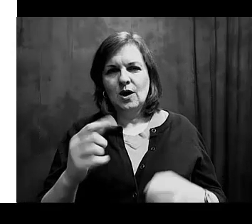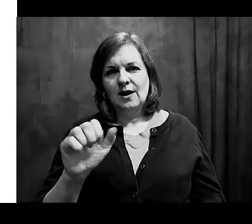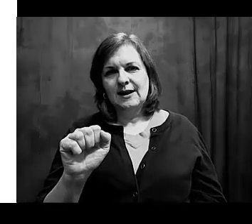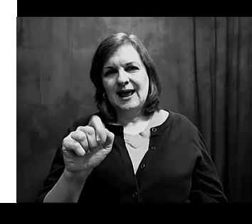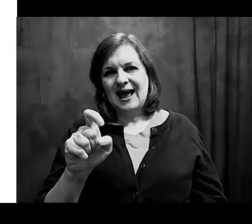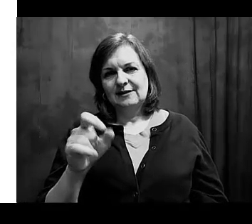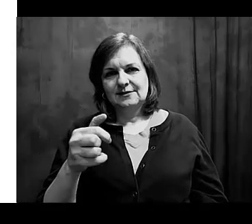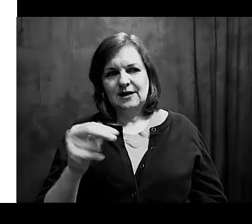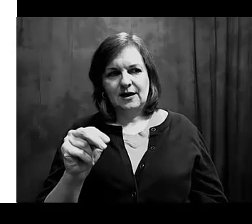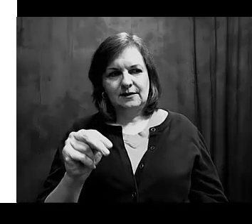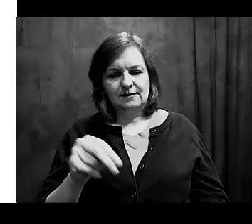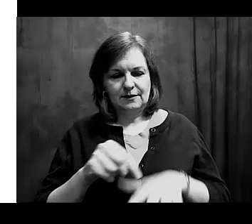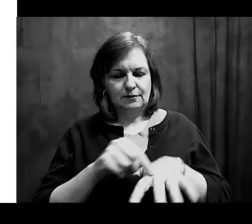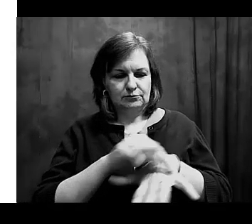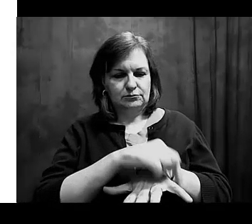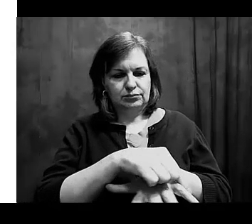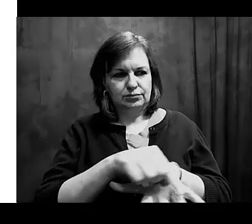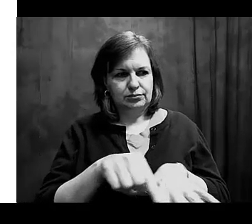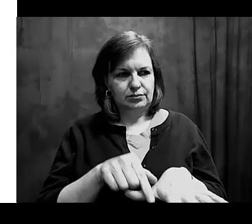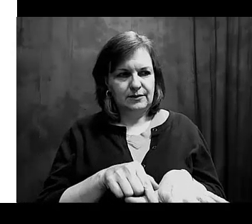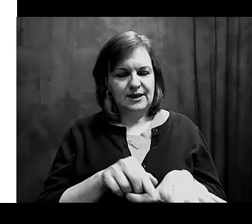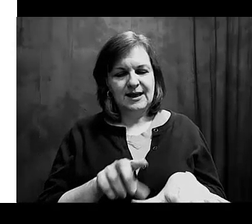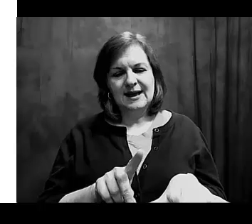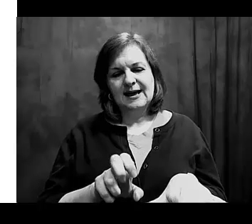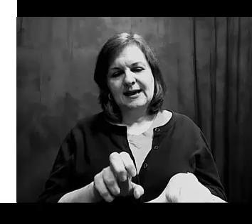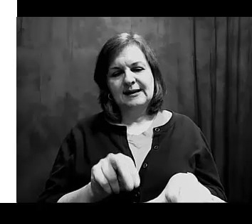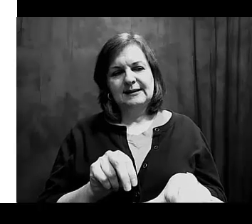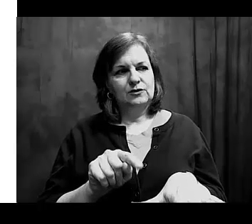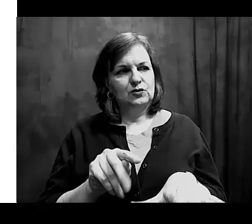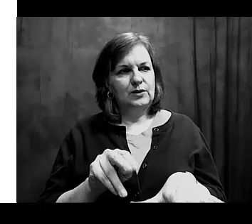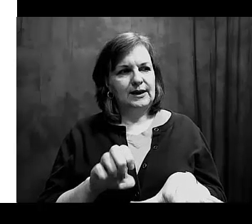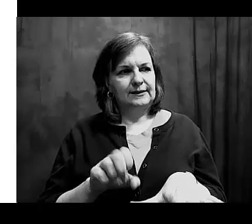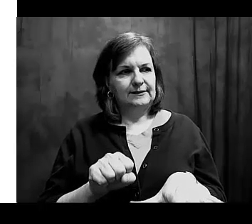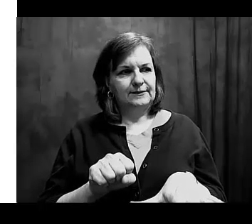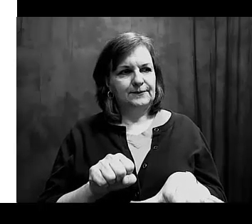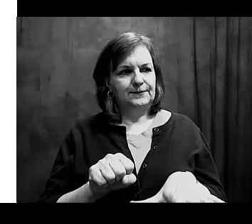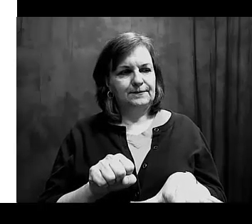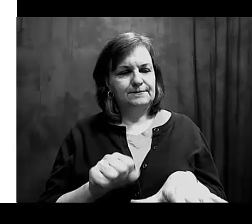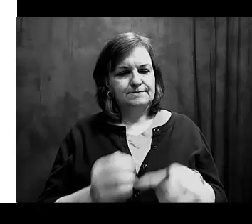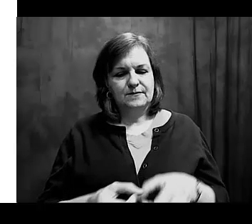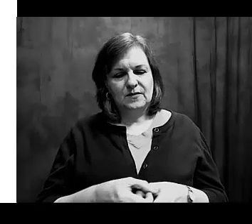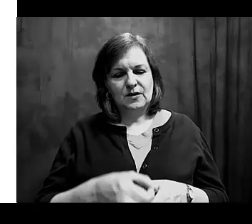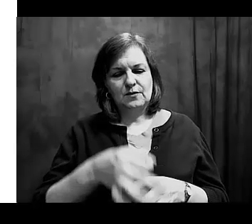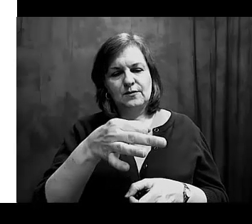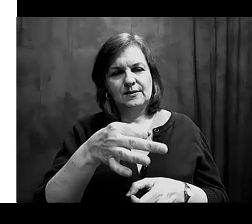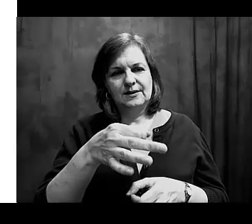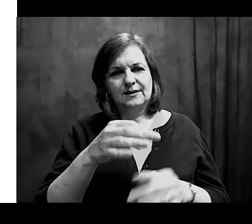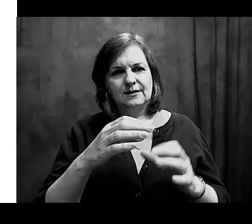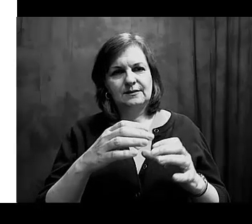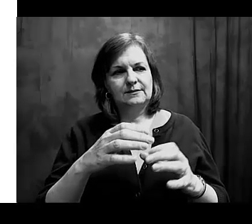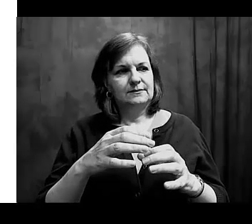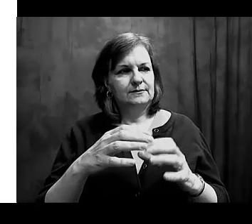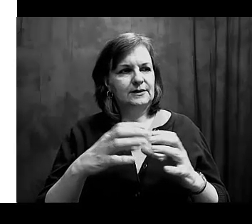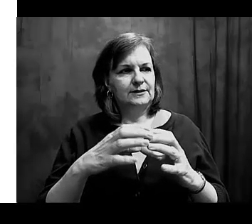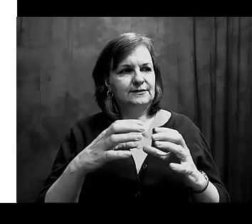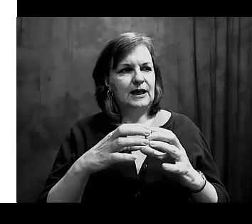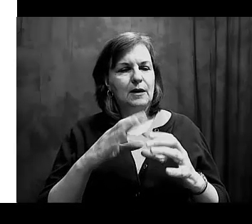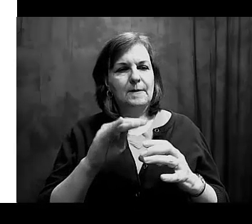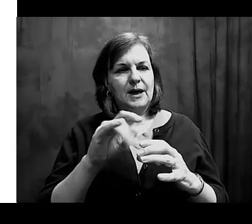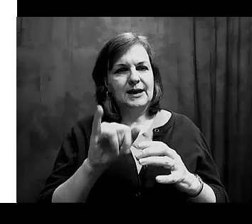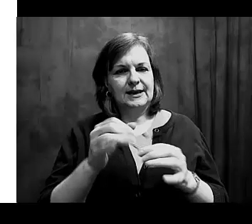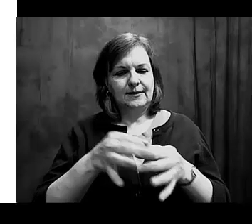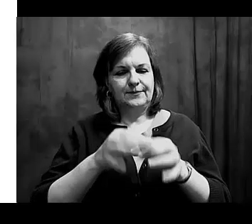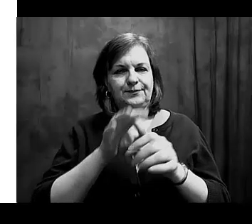Take this receptor field for letter A here versus letter B. These are